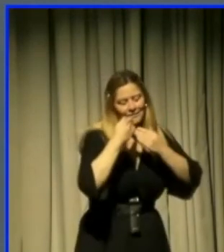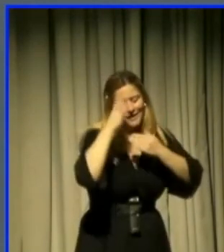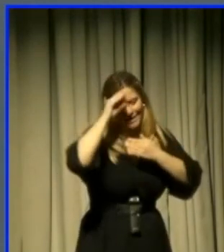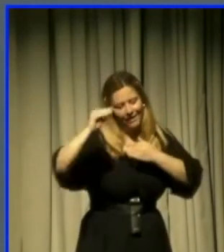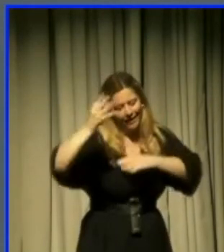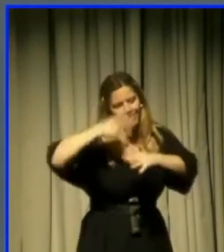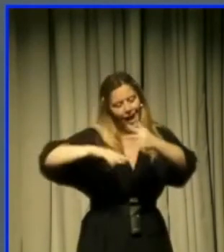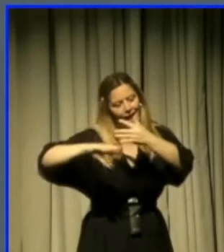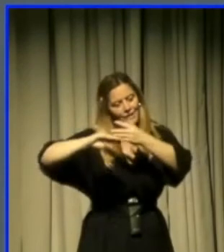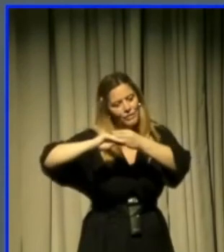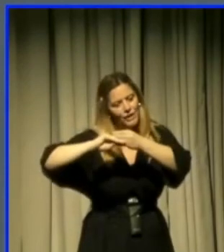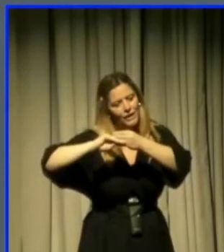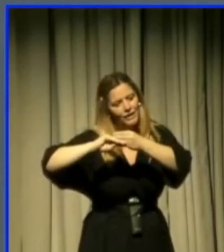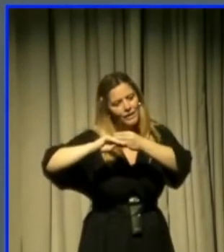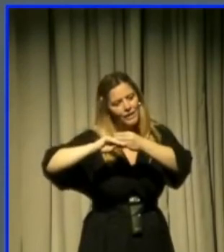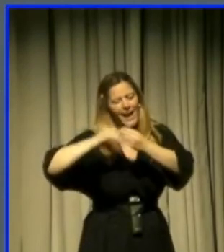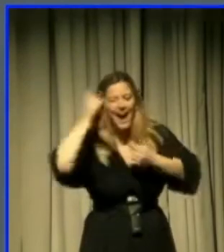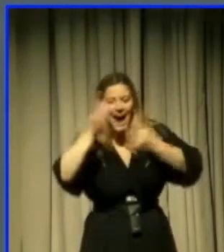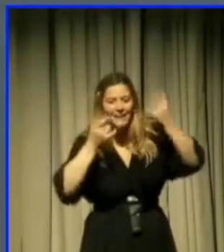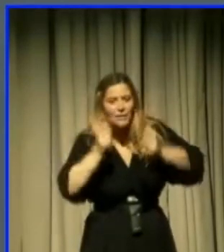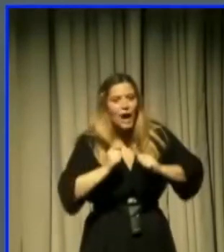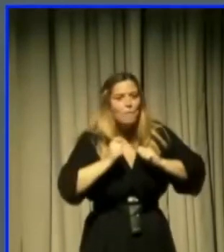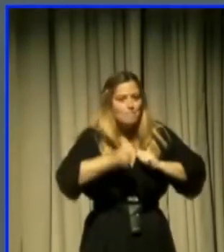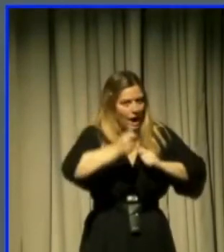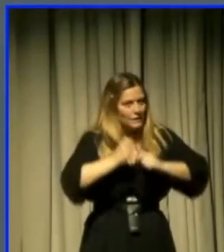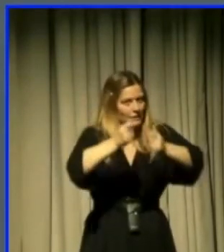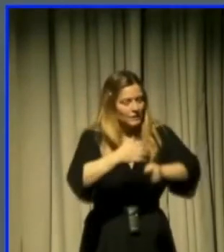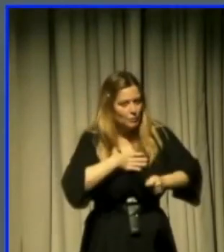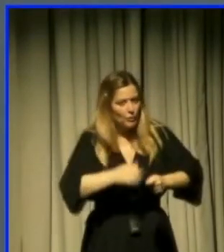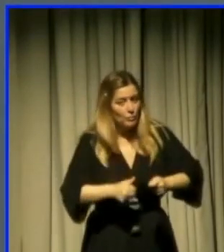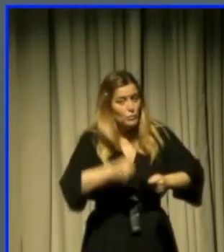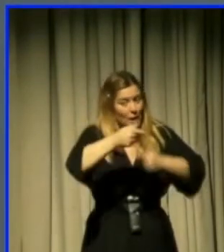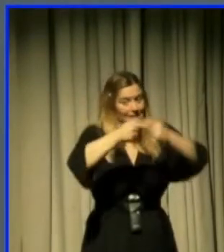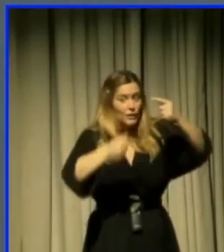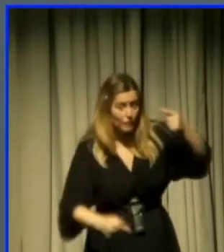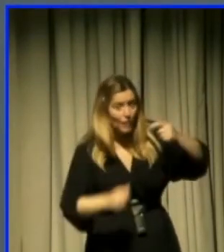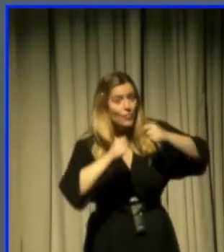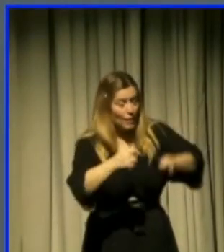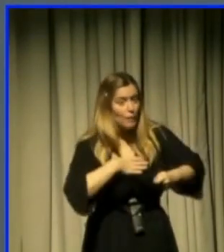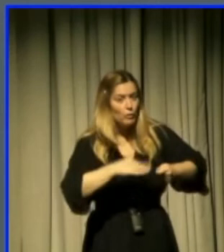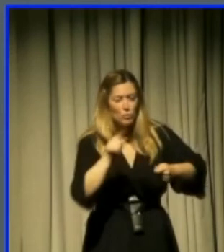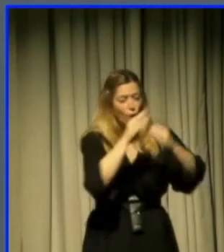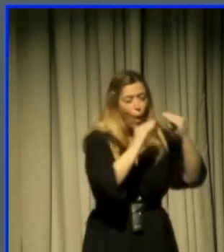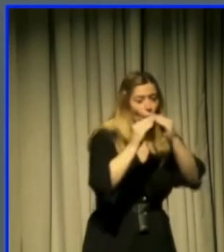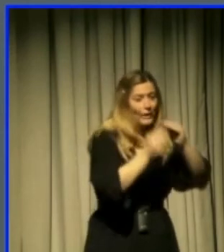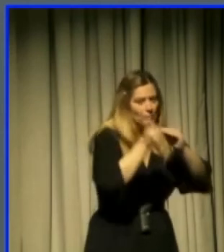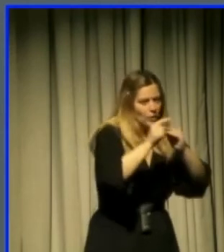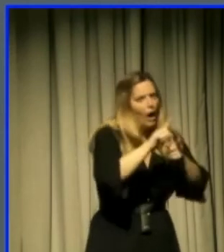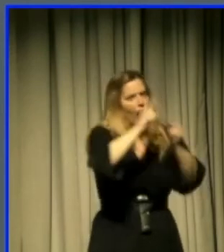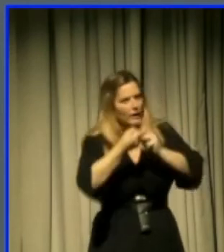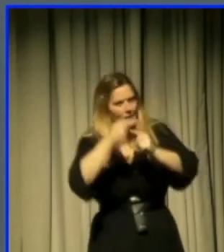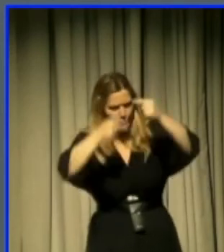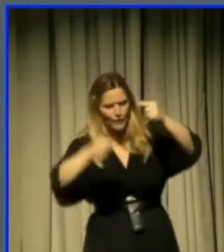of homogeneity. And how we do that? Well, for instance, again, we experimented with a number of technologies. So this is again